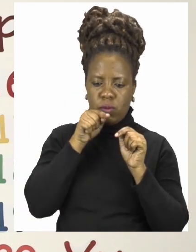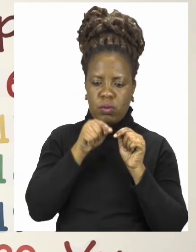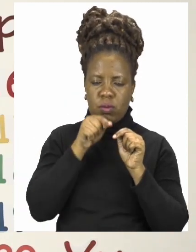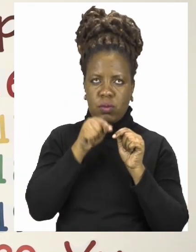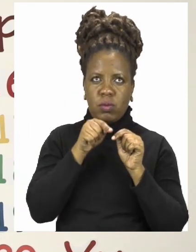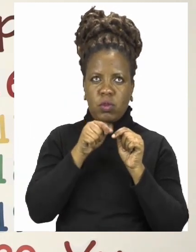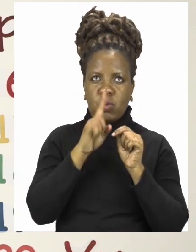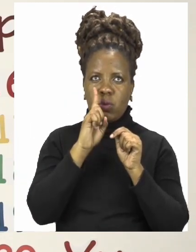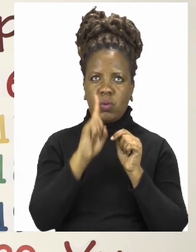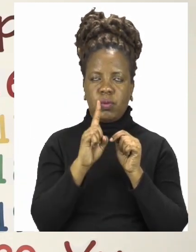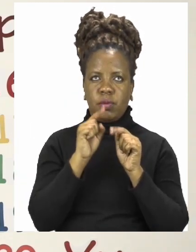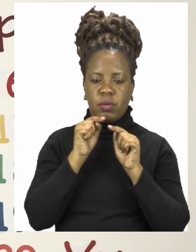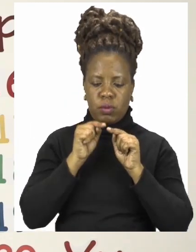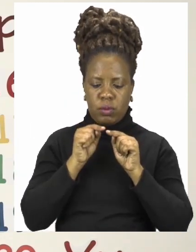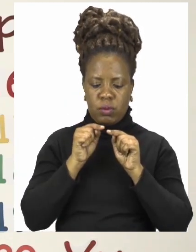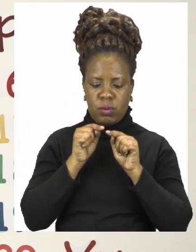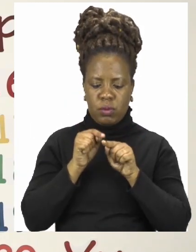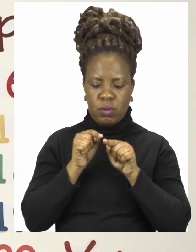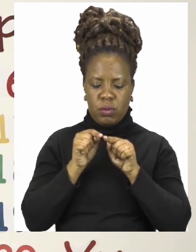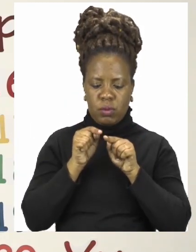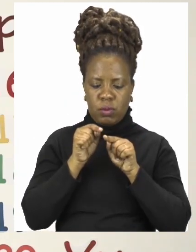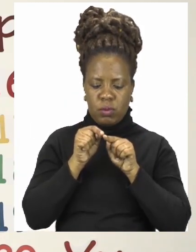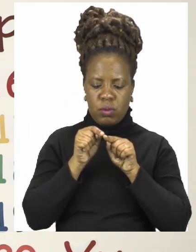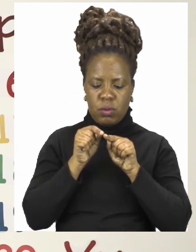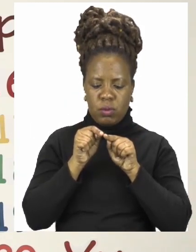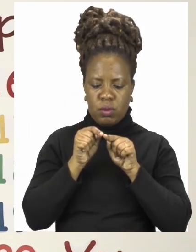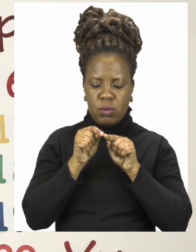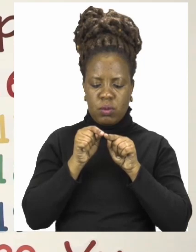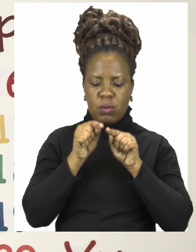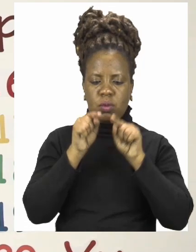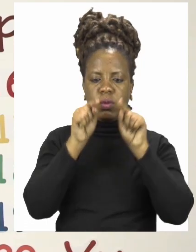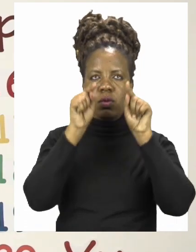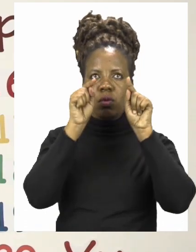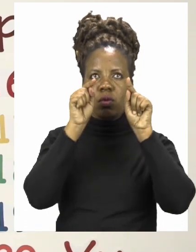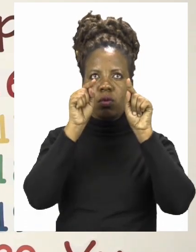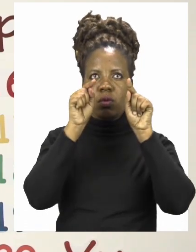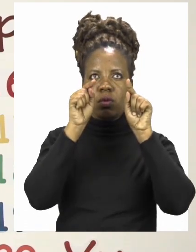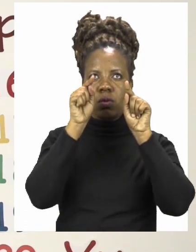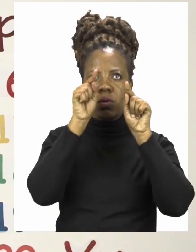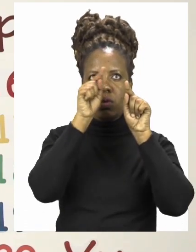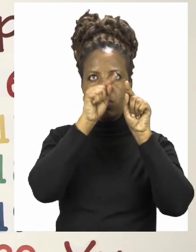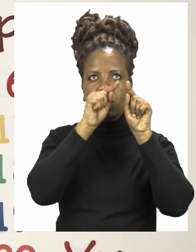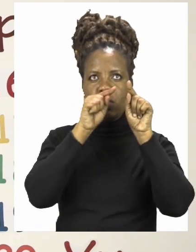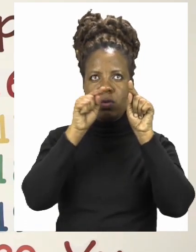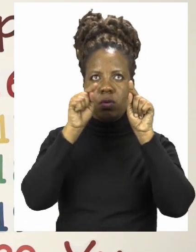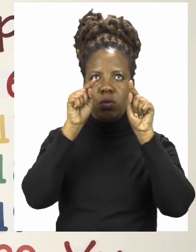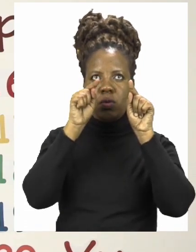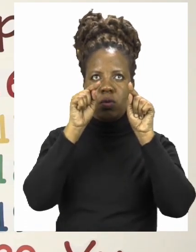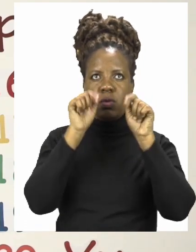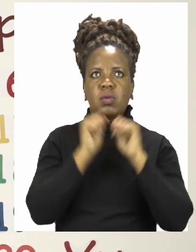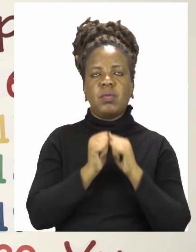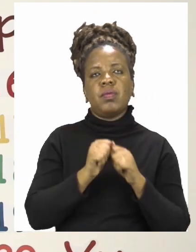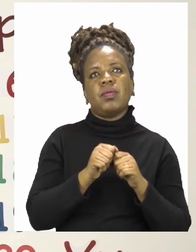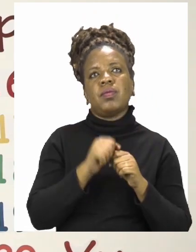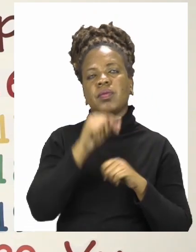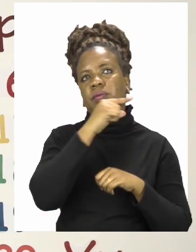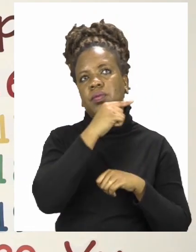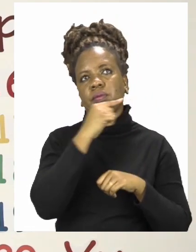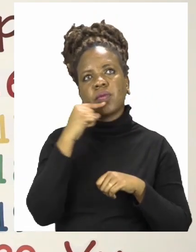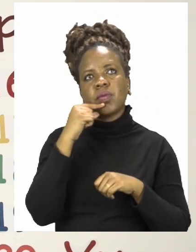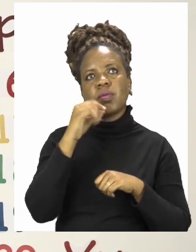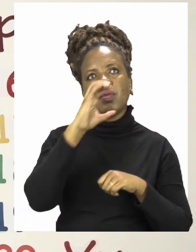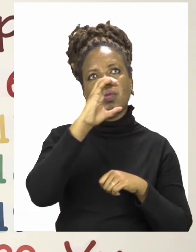round surface, but instead of having two flat faces, it only has